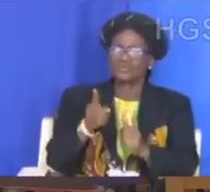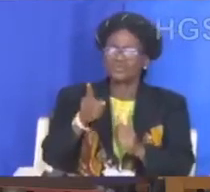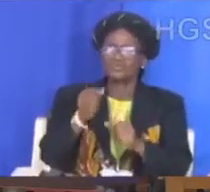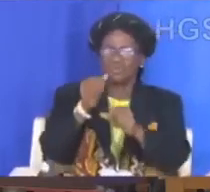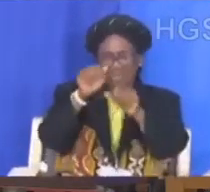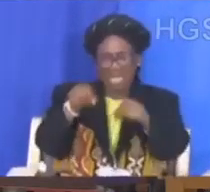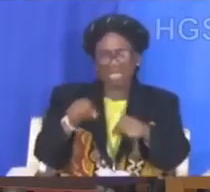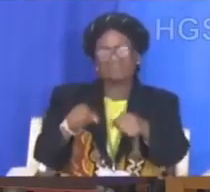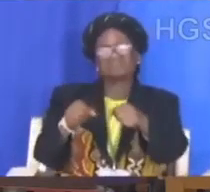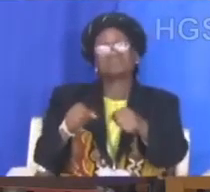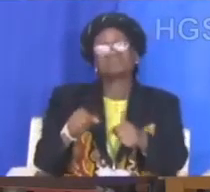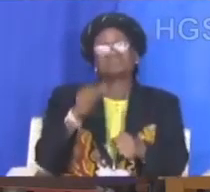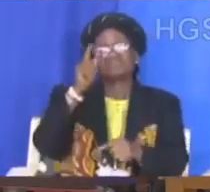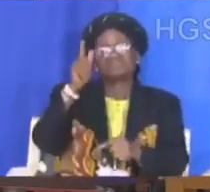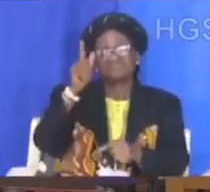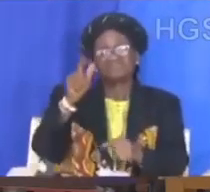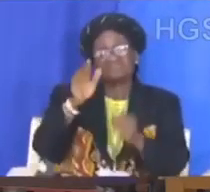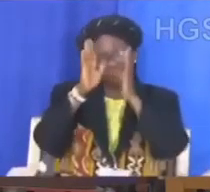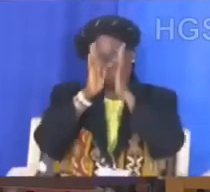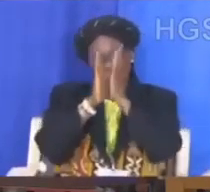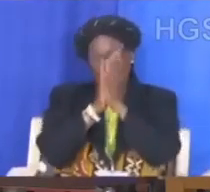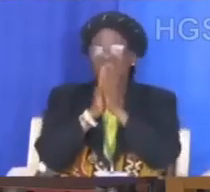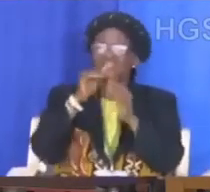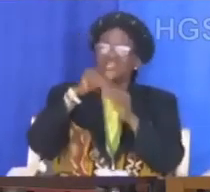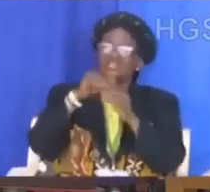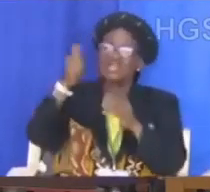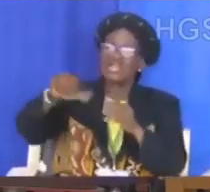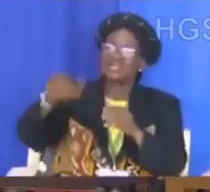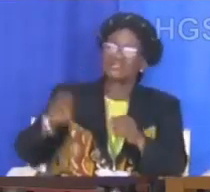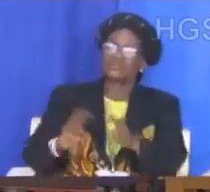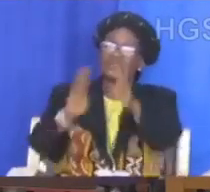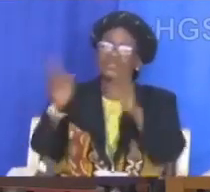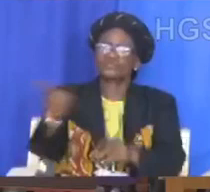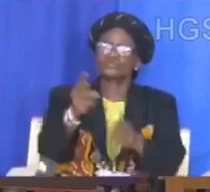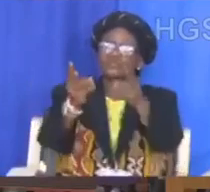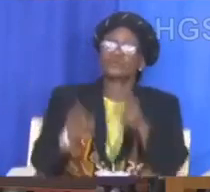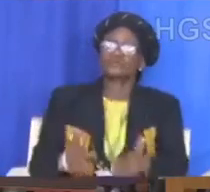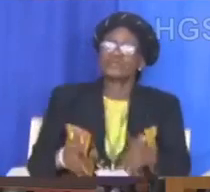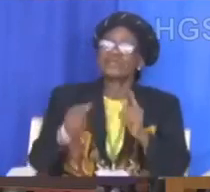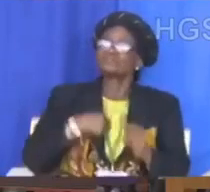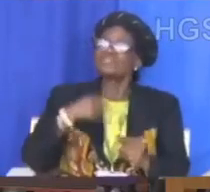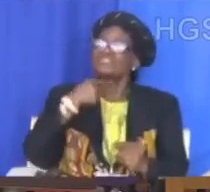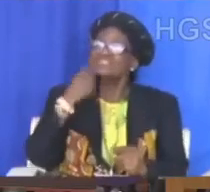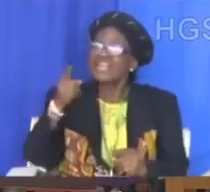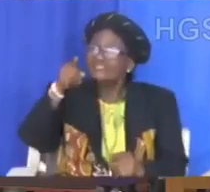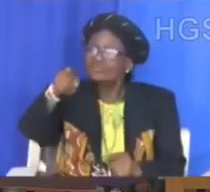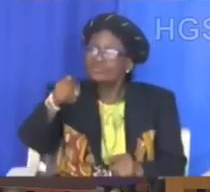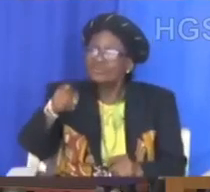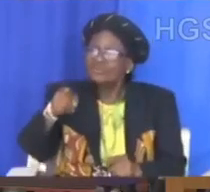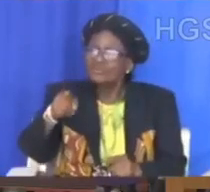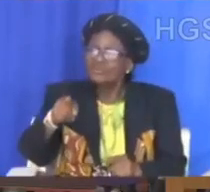want, at your own pleasure. Let me tell you, just give